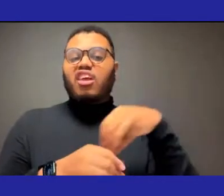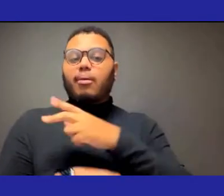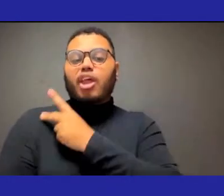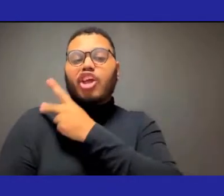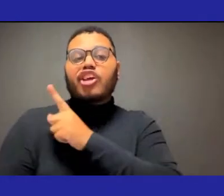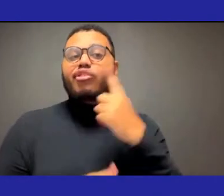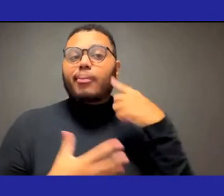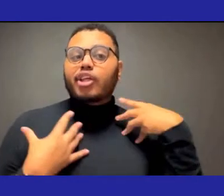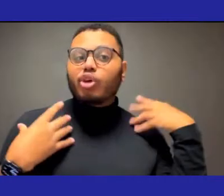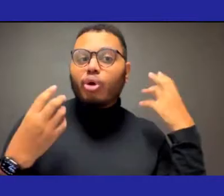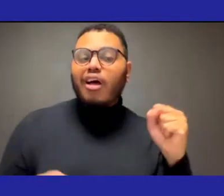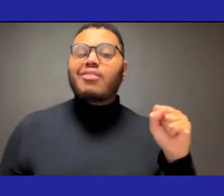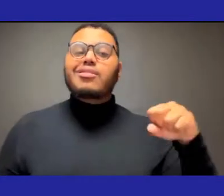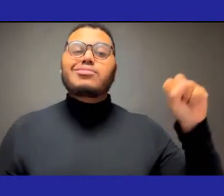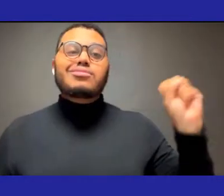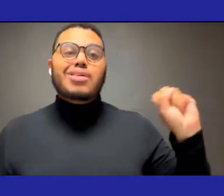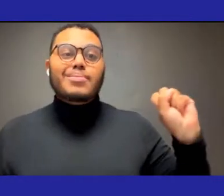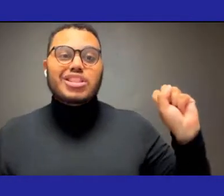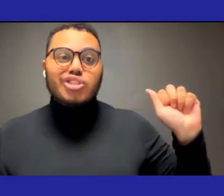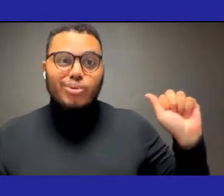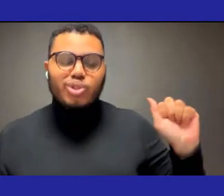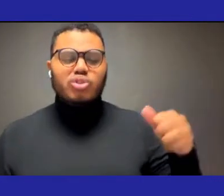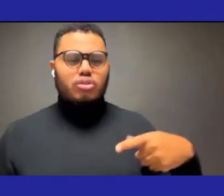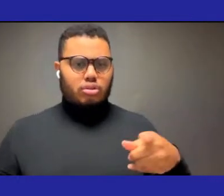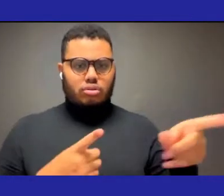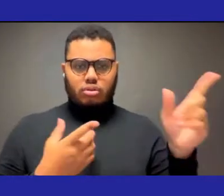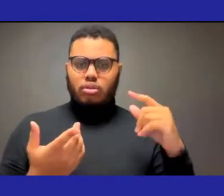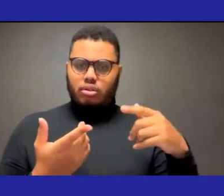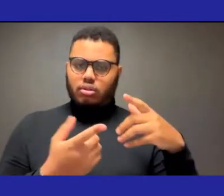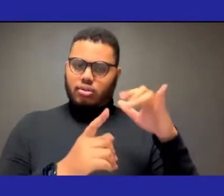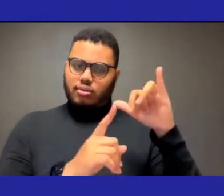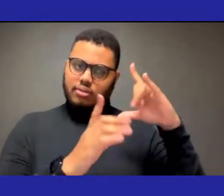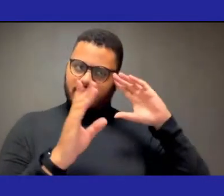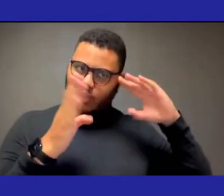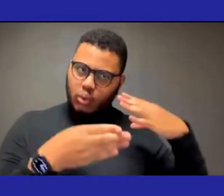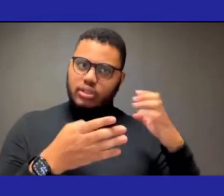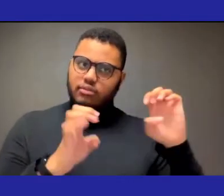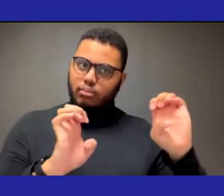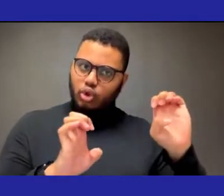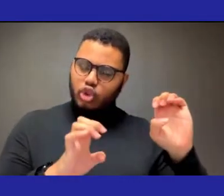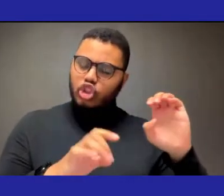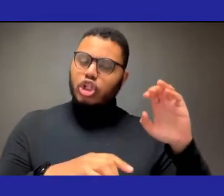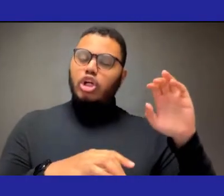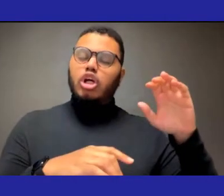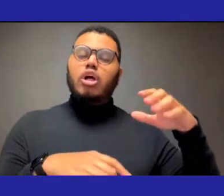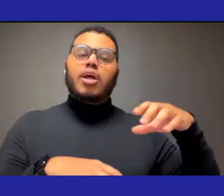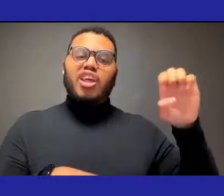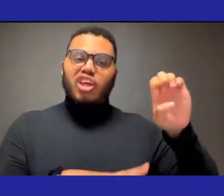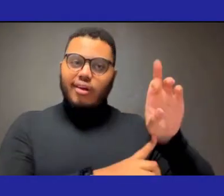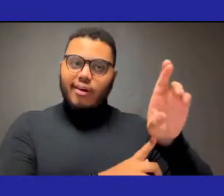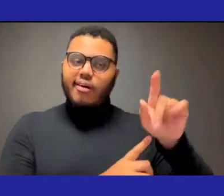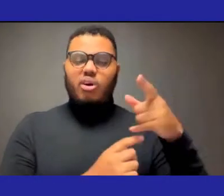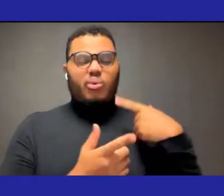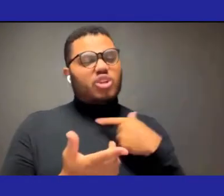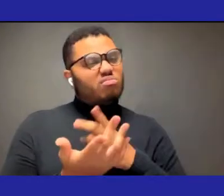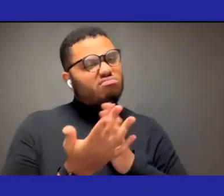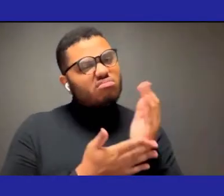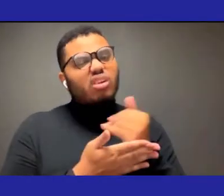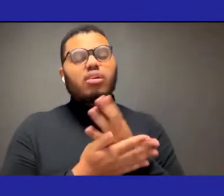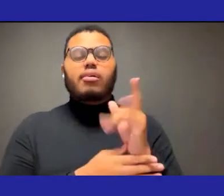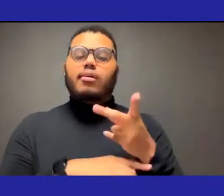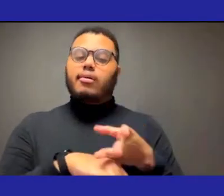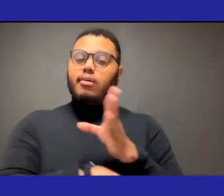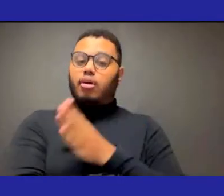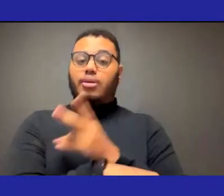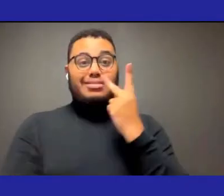the emergency room for the same. So it is done fairly and robustly. And to see that improvement for MetroPlus when we